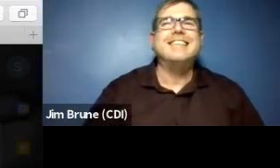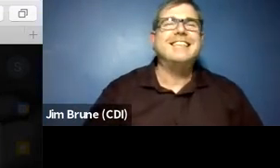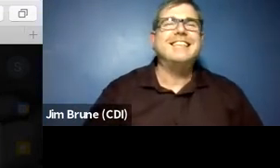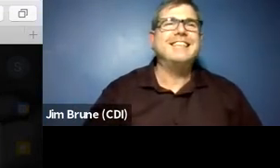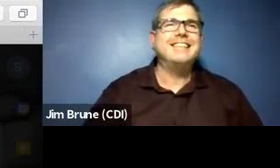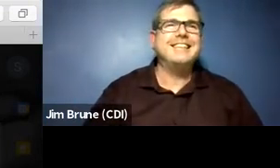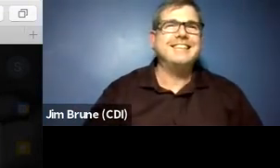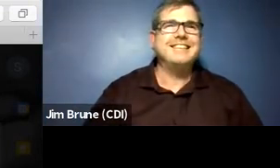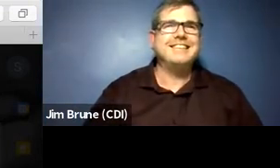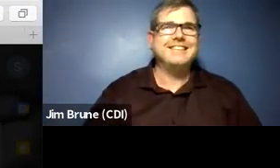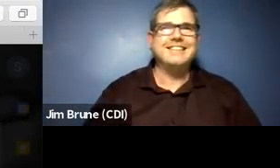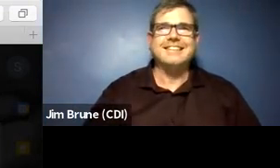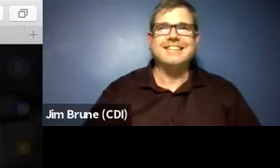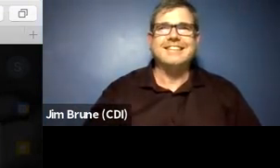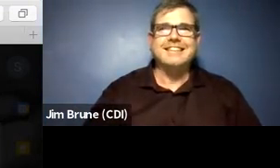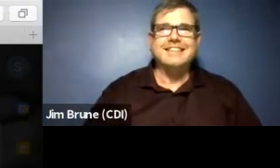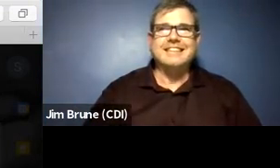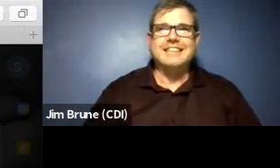Is anyone seeing the poll answer?